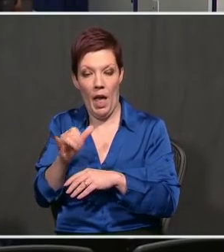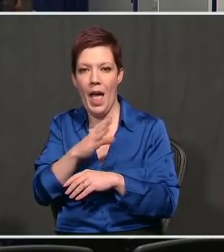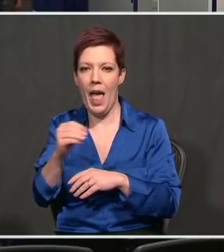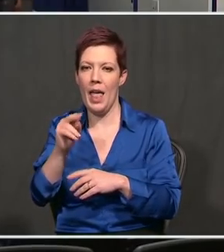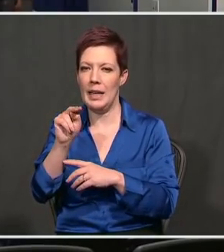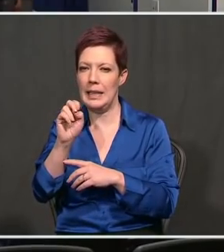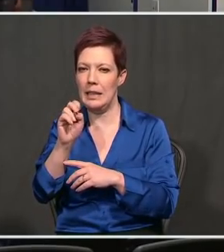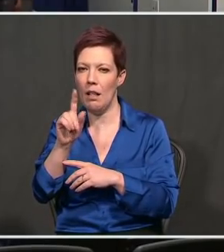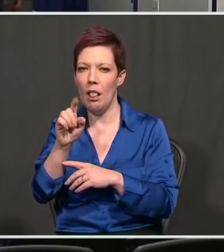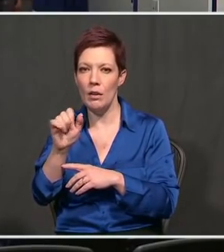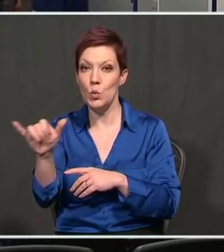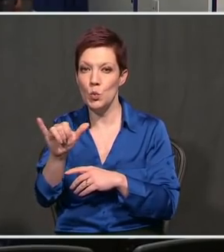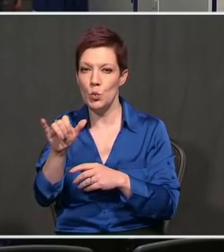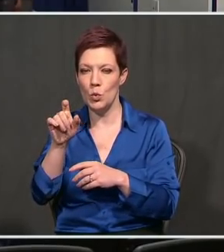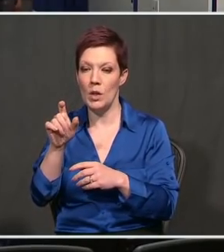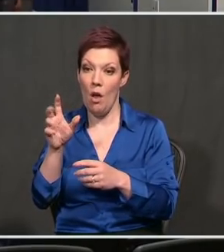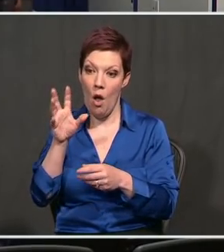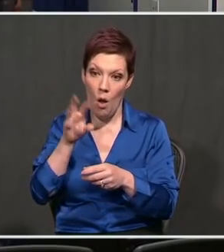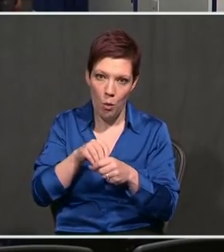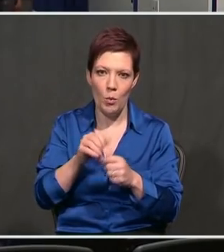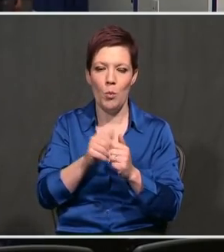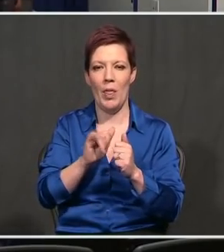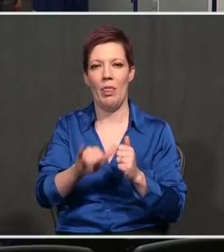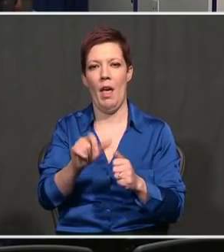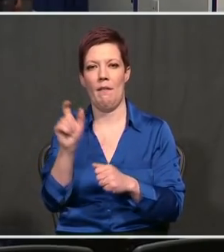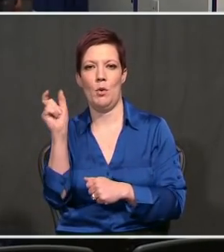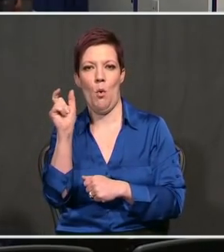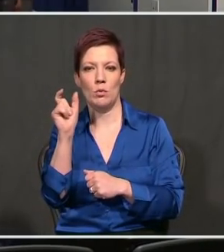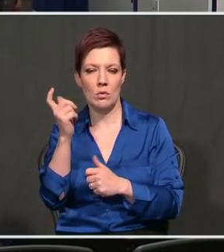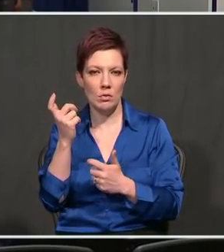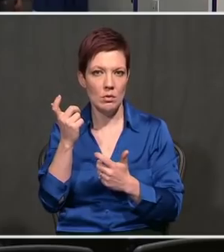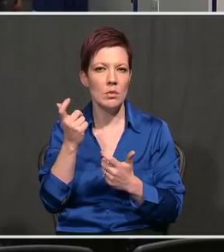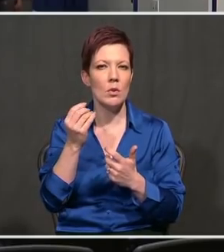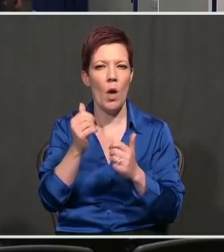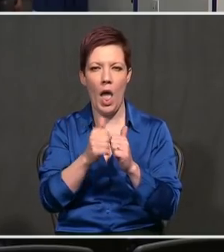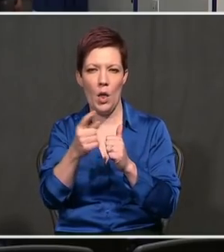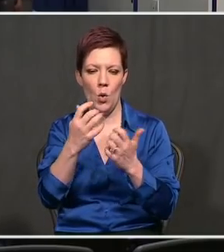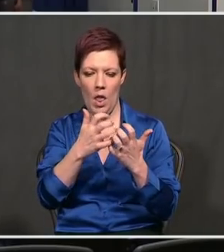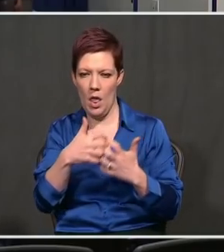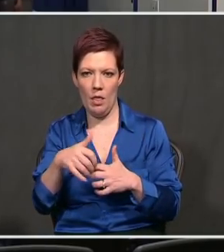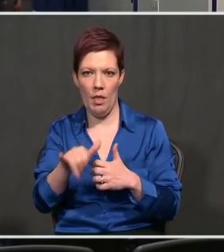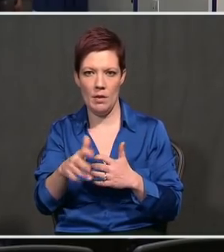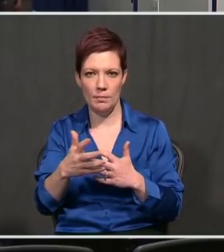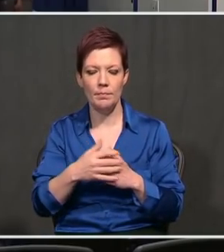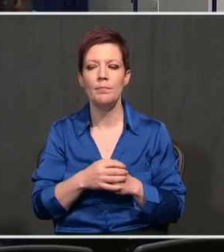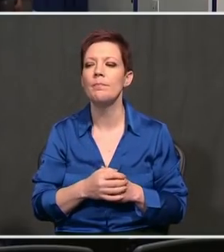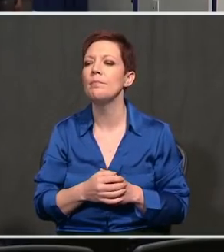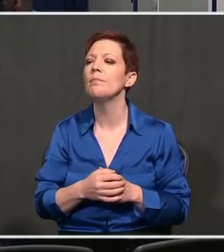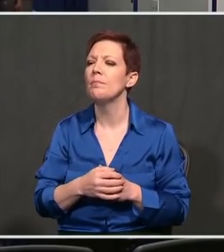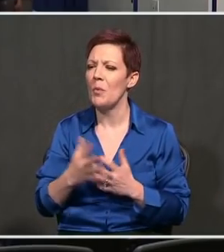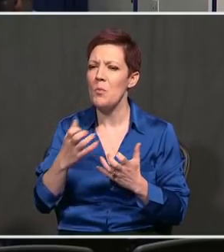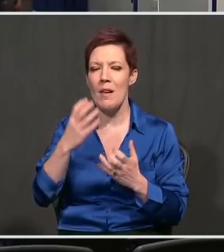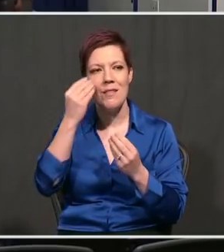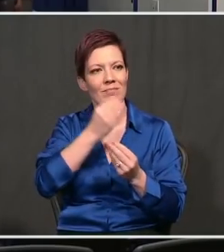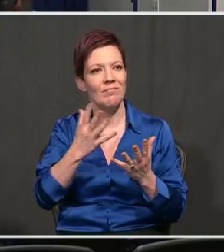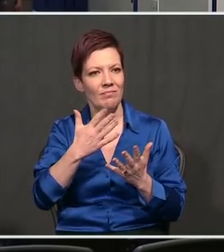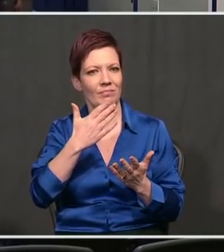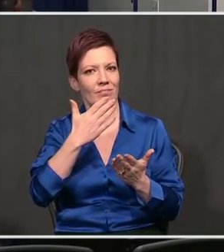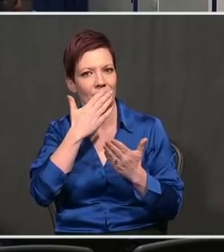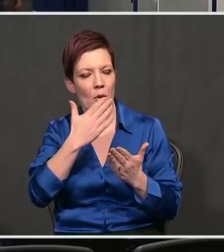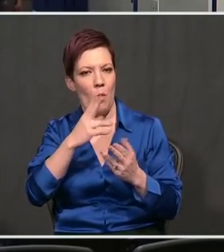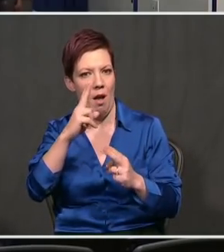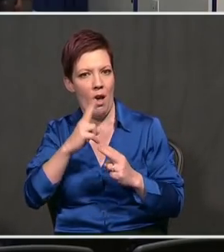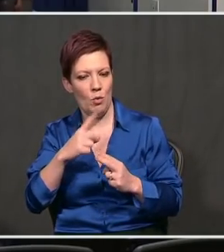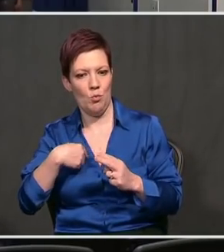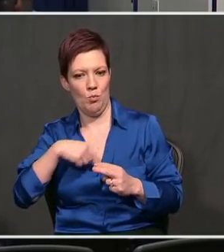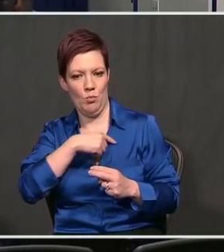for your leadership, and I want to thank all of our public-private partners in Operation Warp Speed. It's both an honor and a privilege for McKesson to play